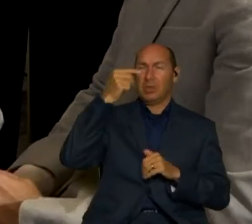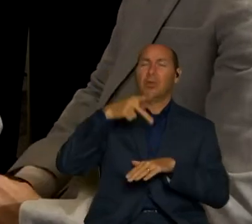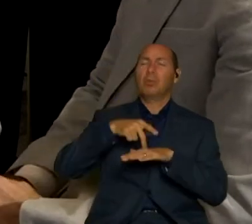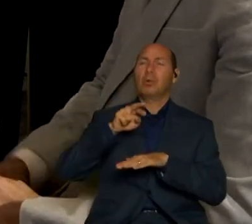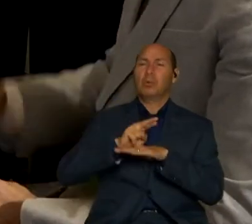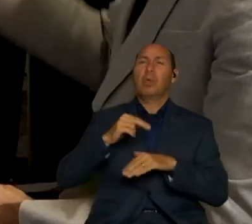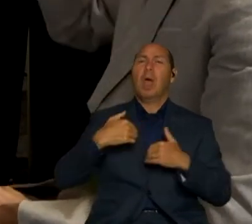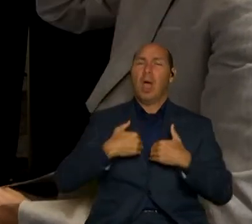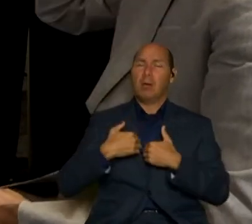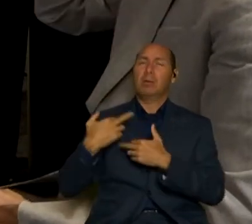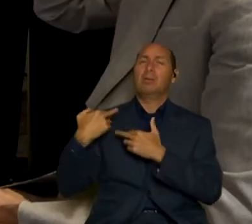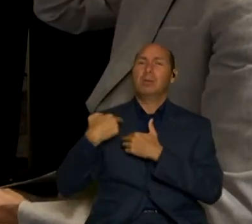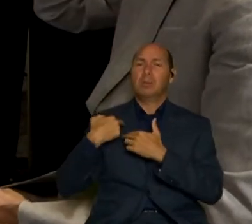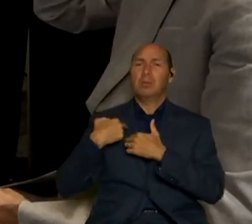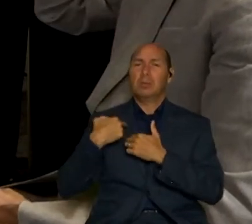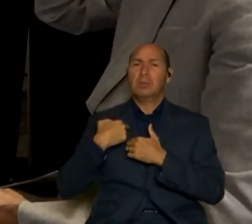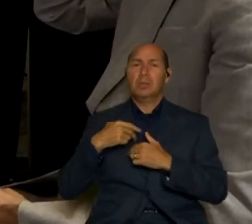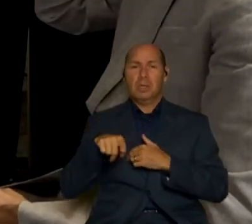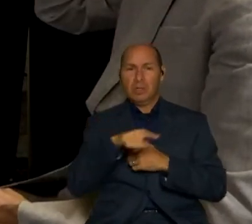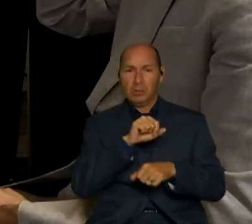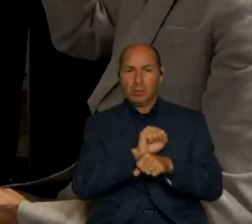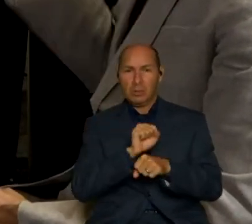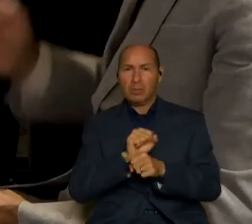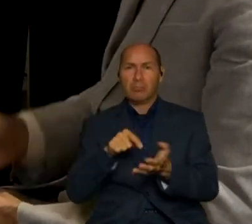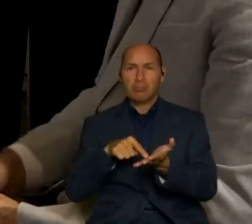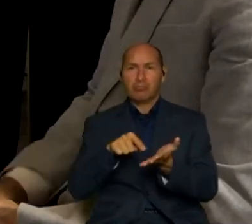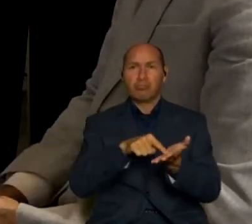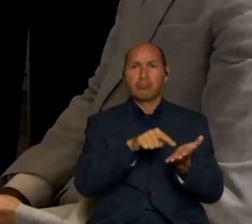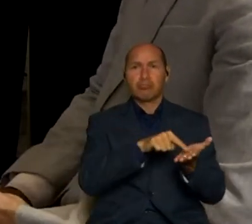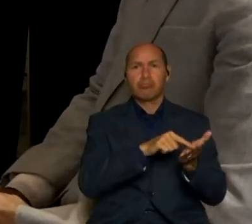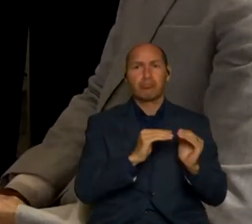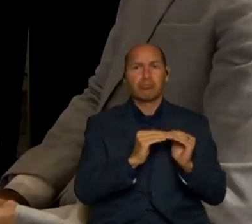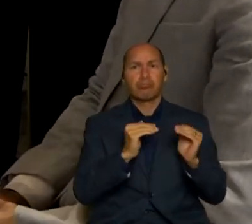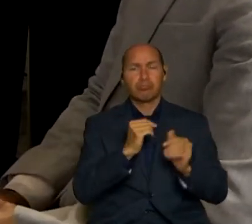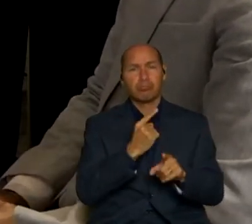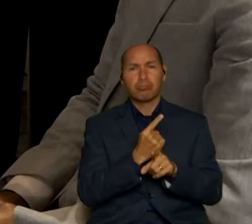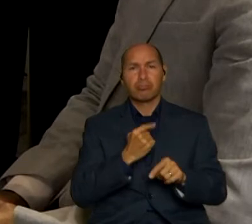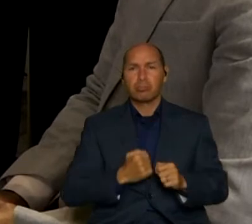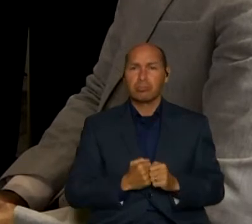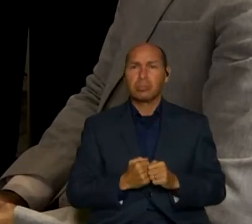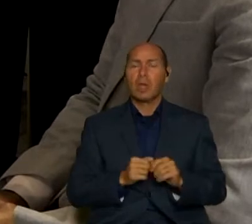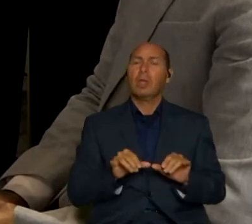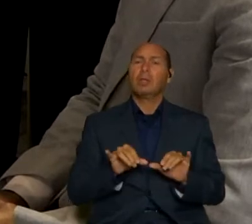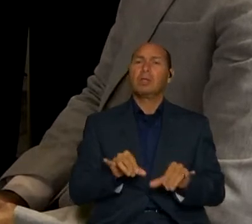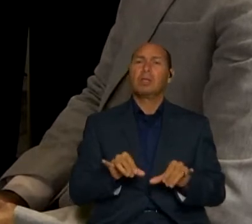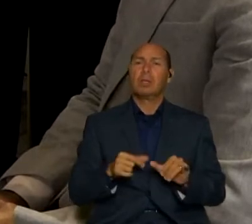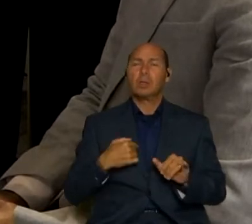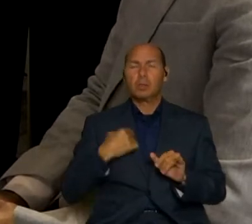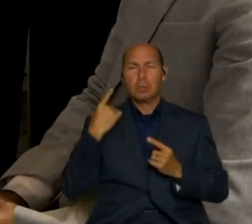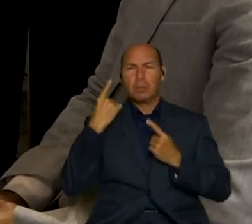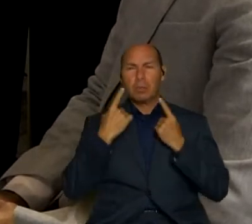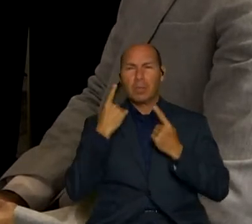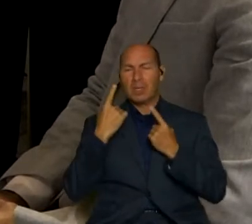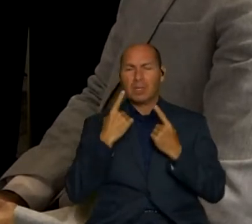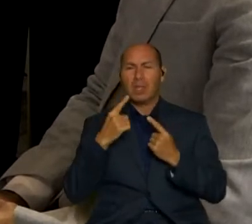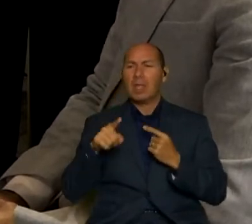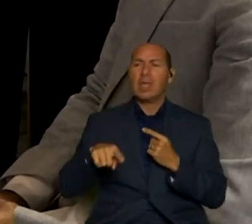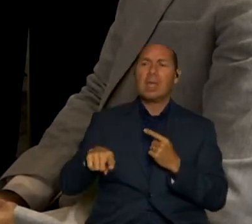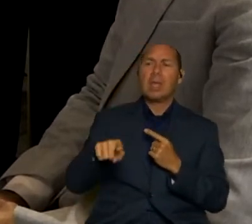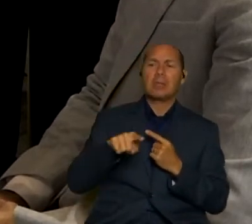Rico to retribute to our people. However, I think from the uncovered